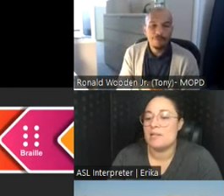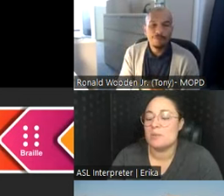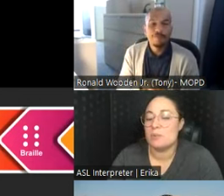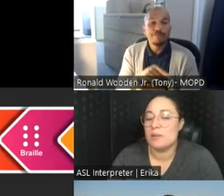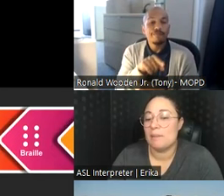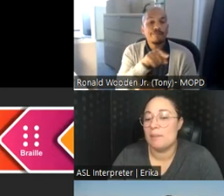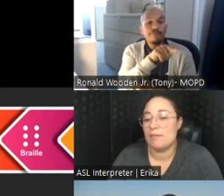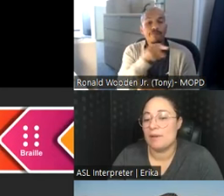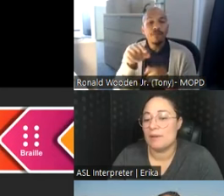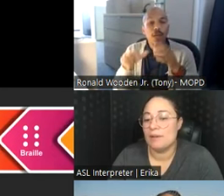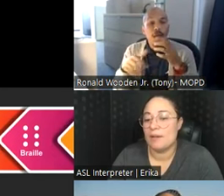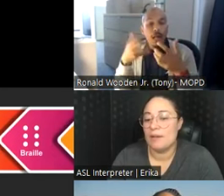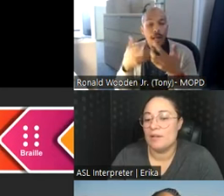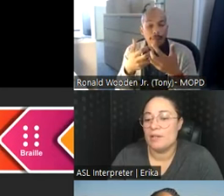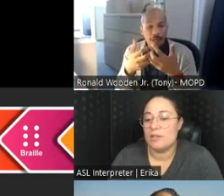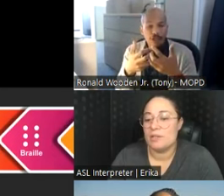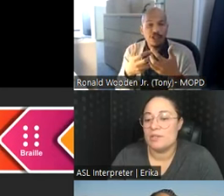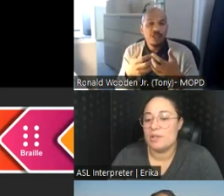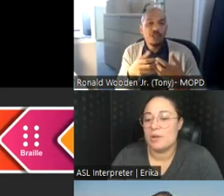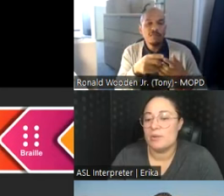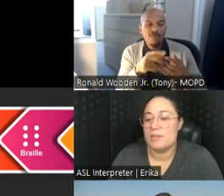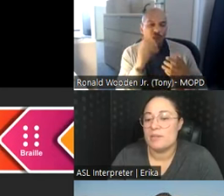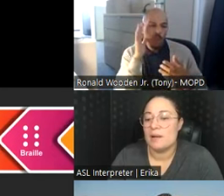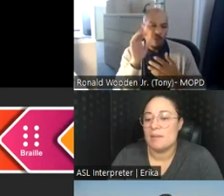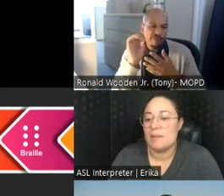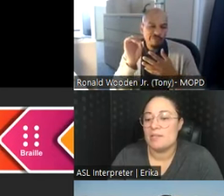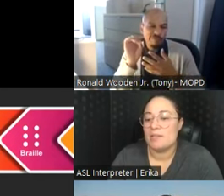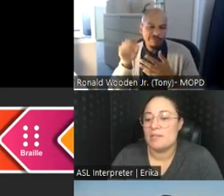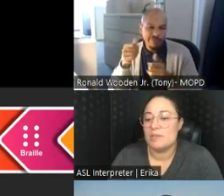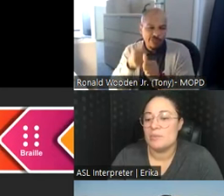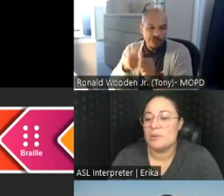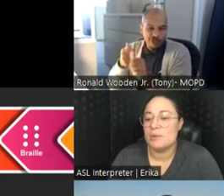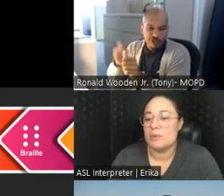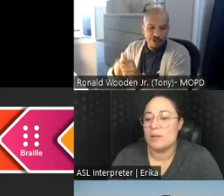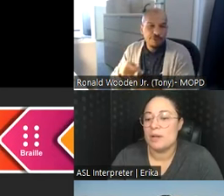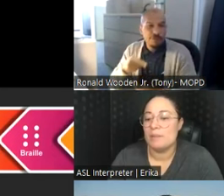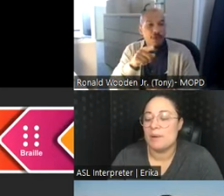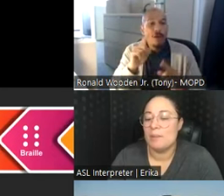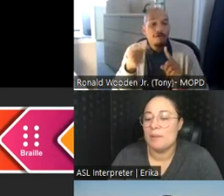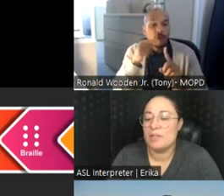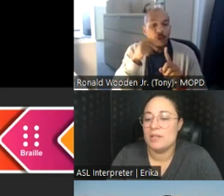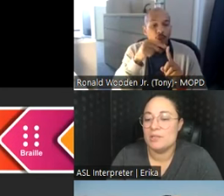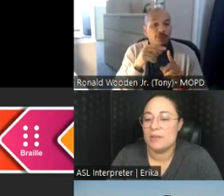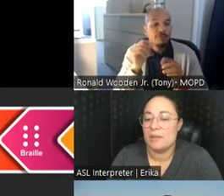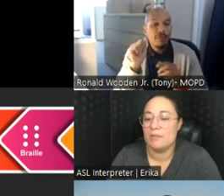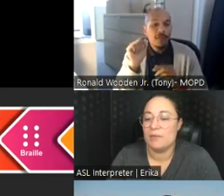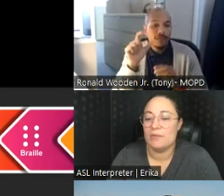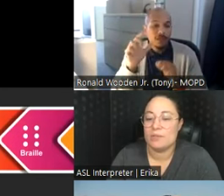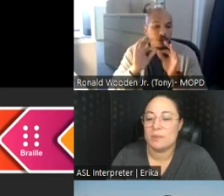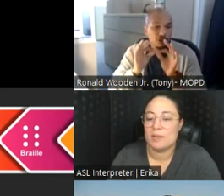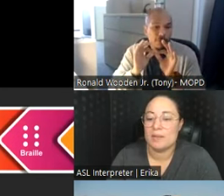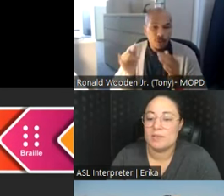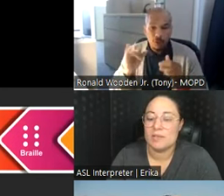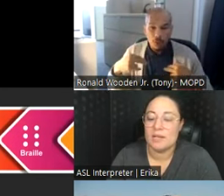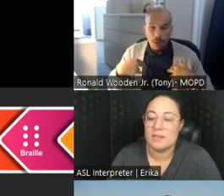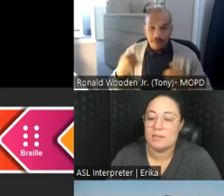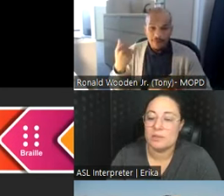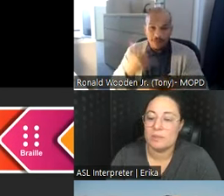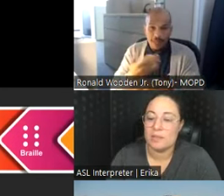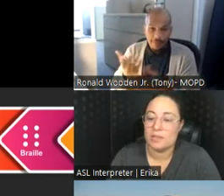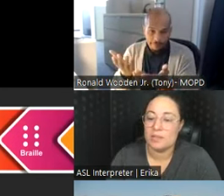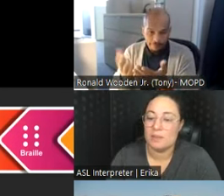to ask which one they prefer. So these accommodations will, I'll mention each of them. For the first one, there's